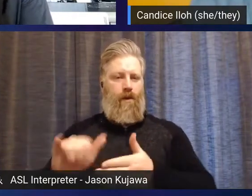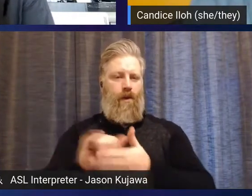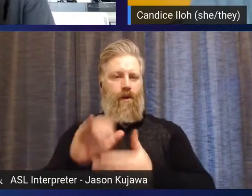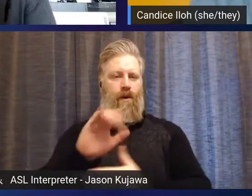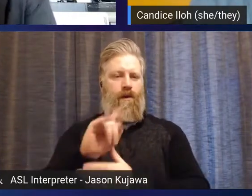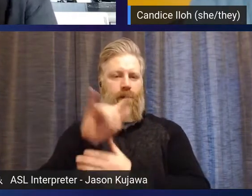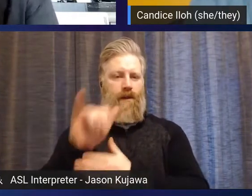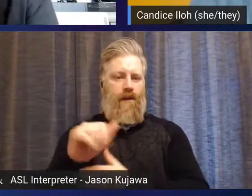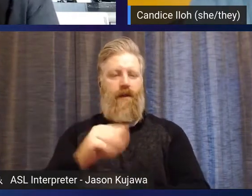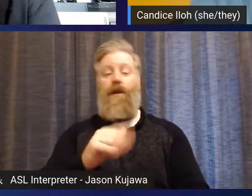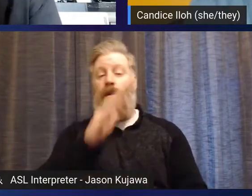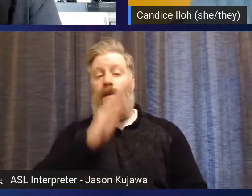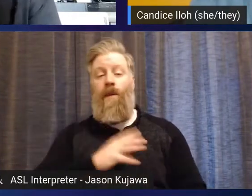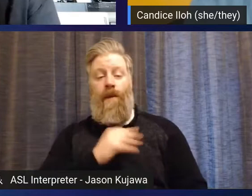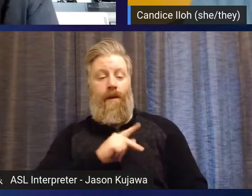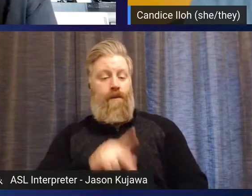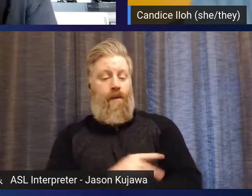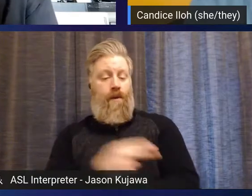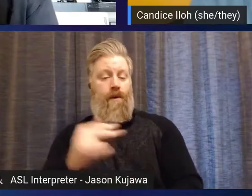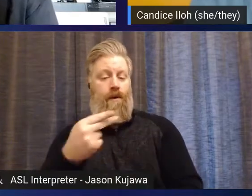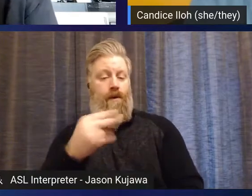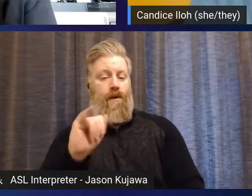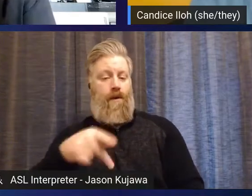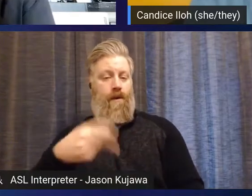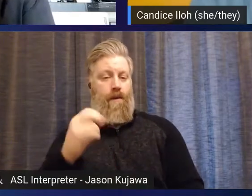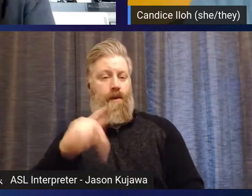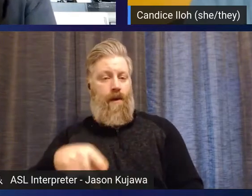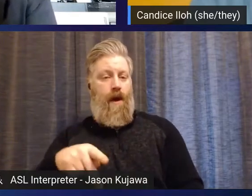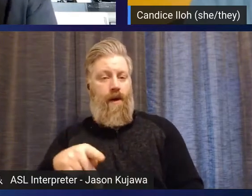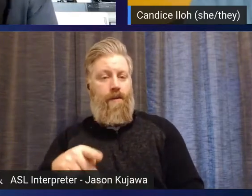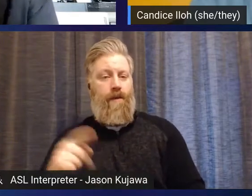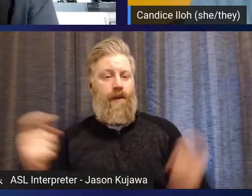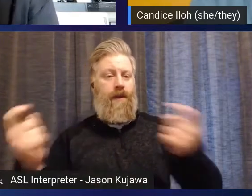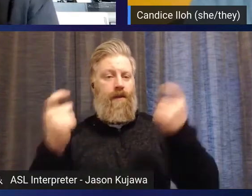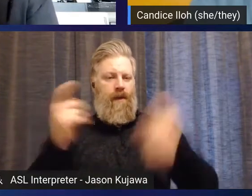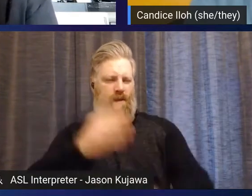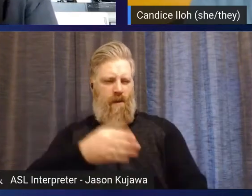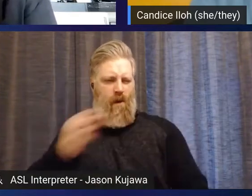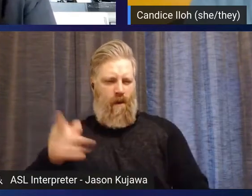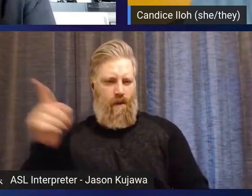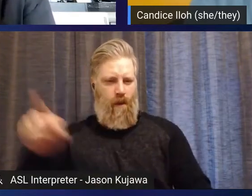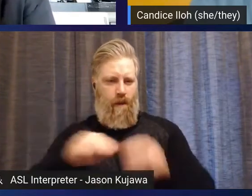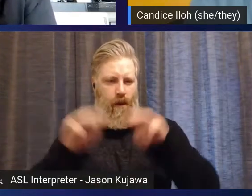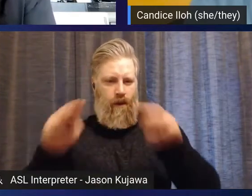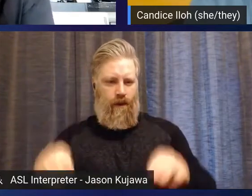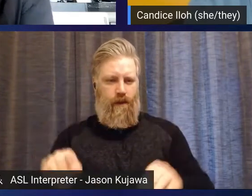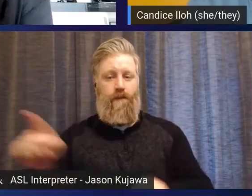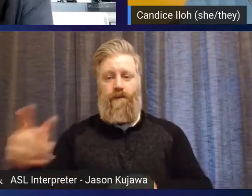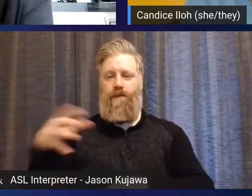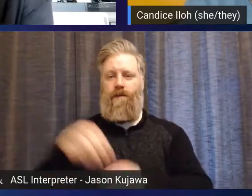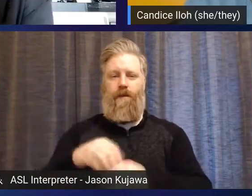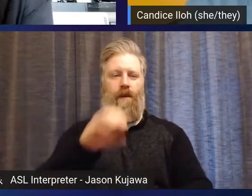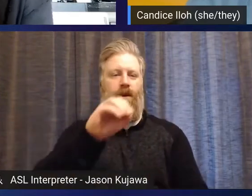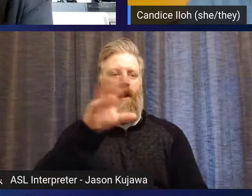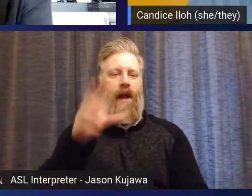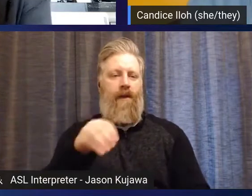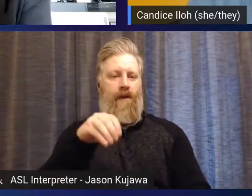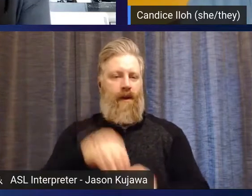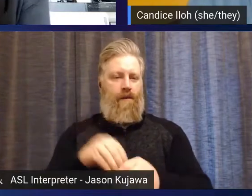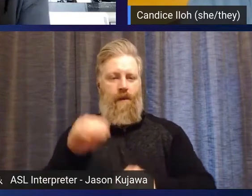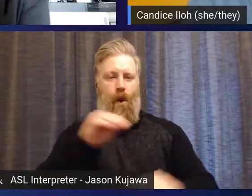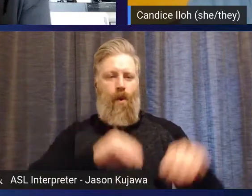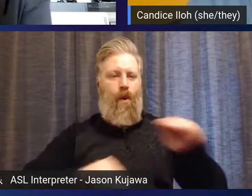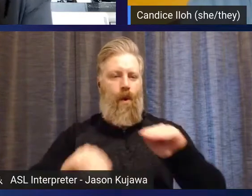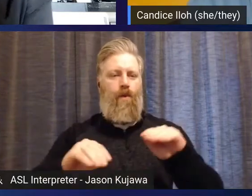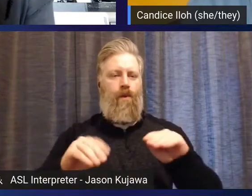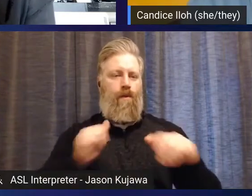Hip Hop Celebration at the Reginald F. Lewis Museum in Baltimore, and is part of the Africa in Motion Performing Arts Series at the